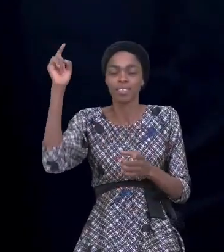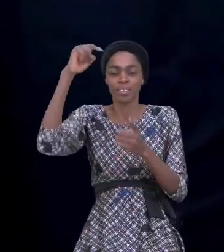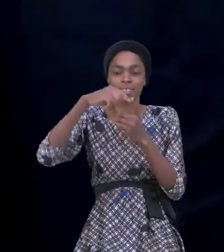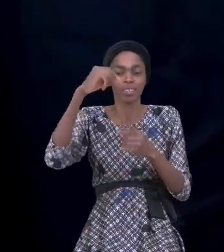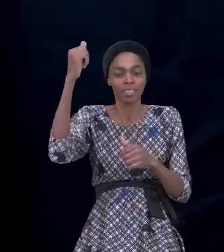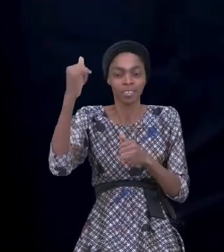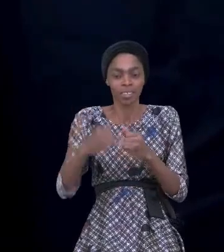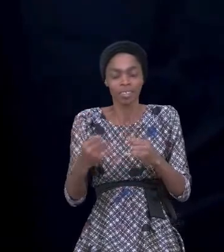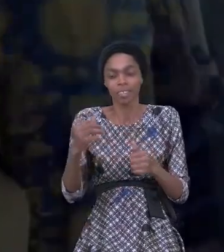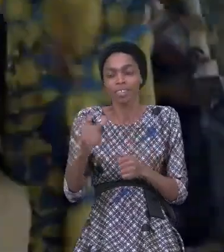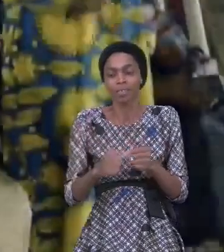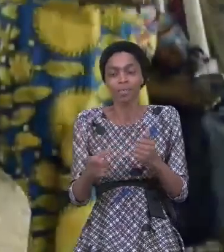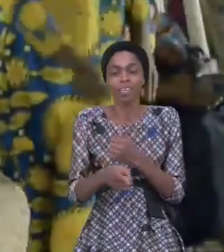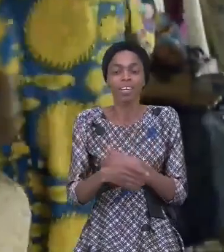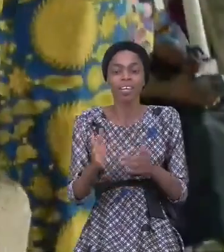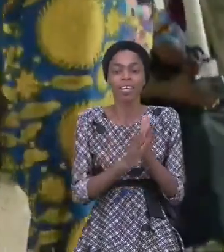every day.